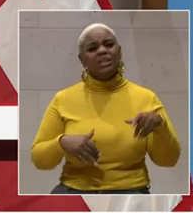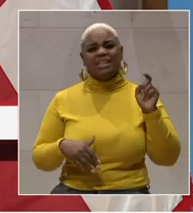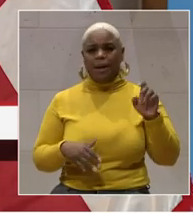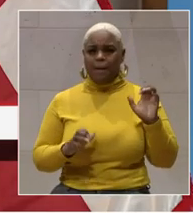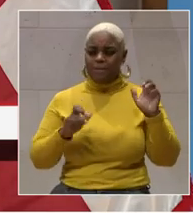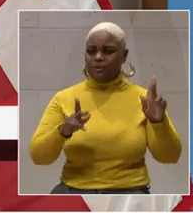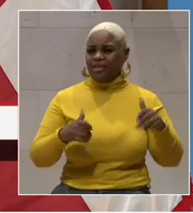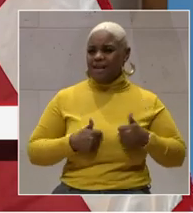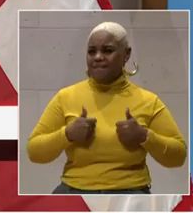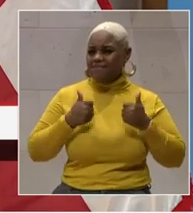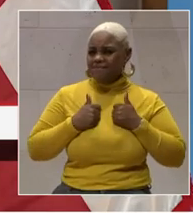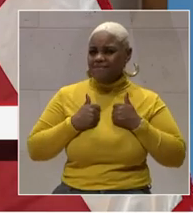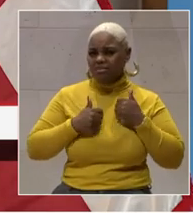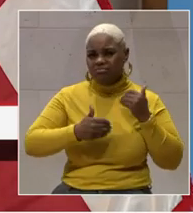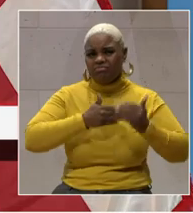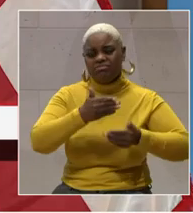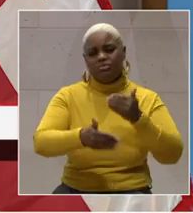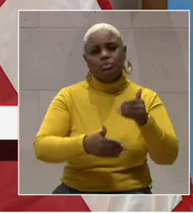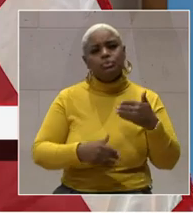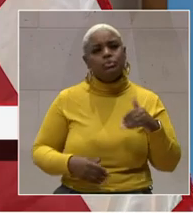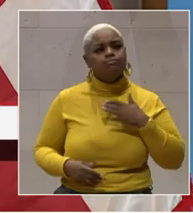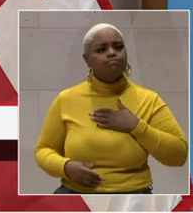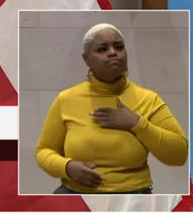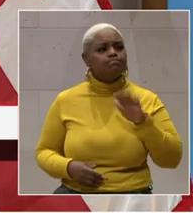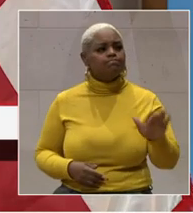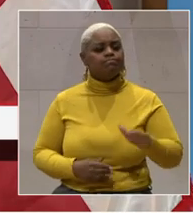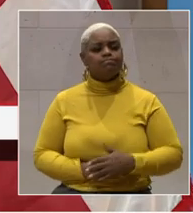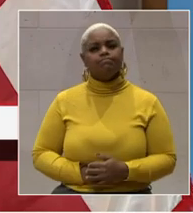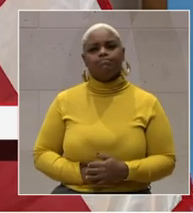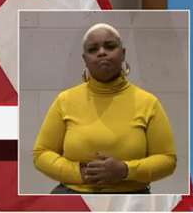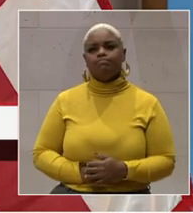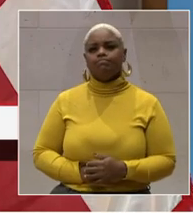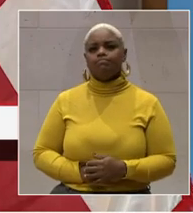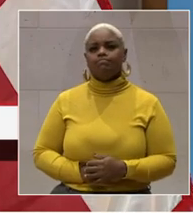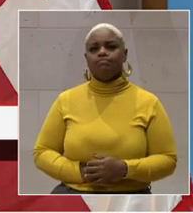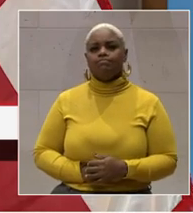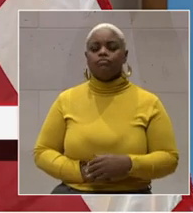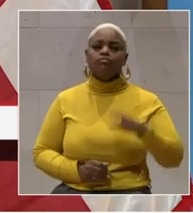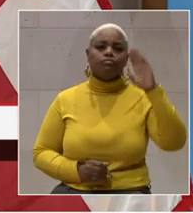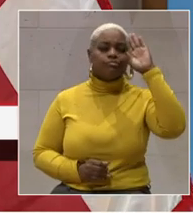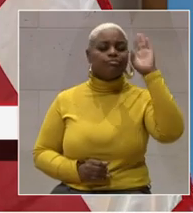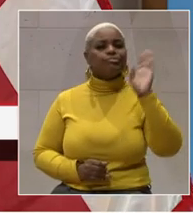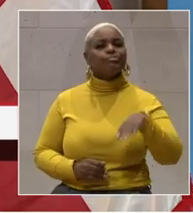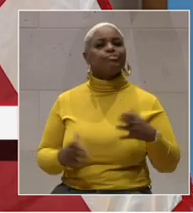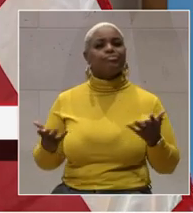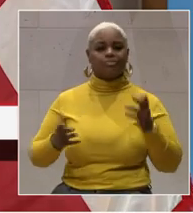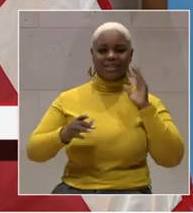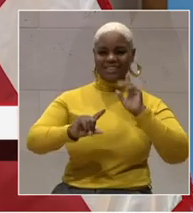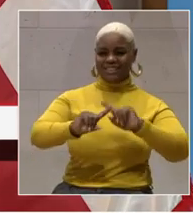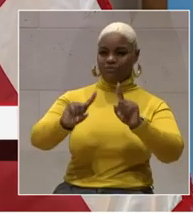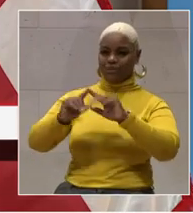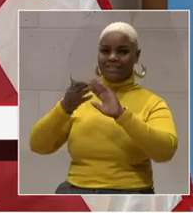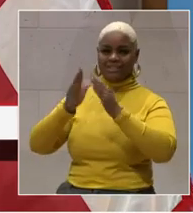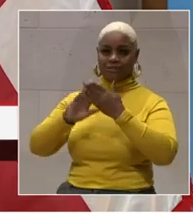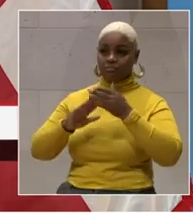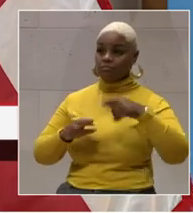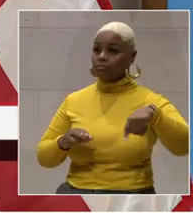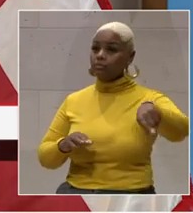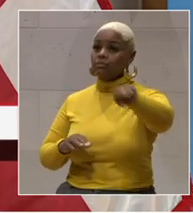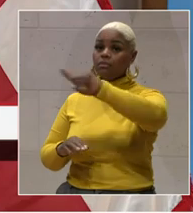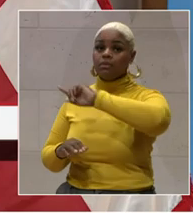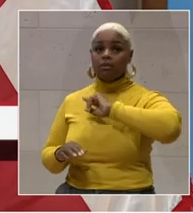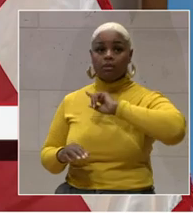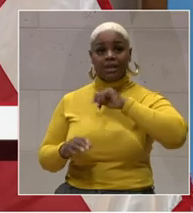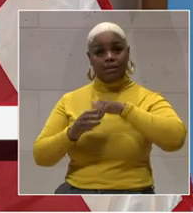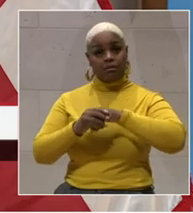so enjoy. And certainly, I know city leaders around the nation are with them in